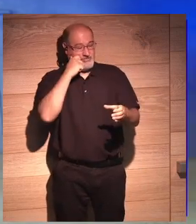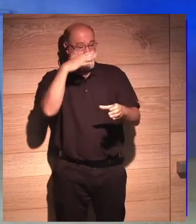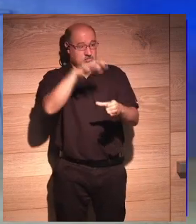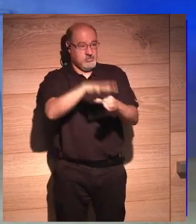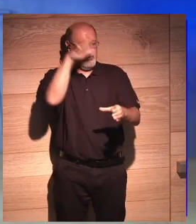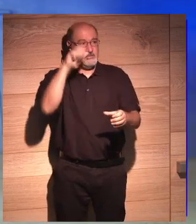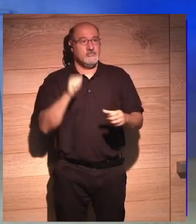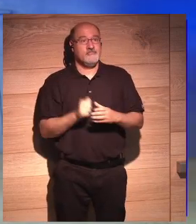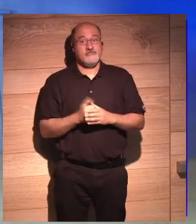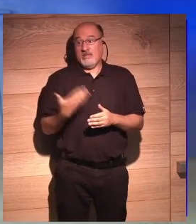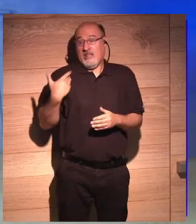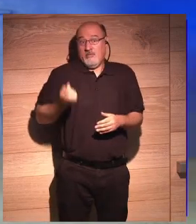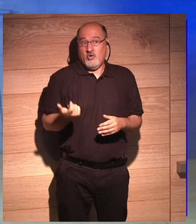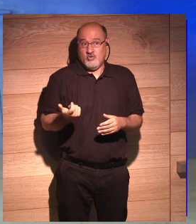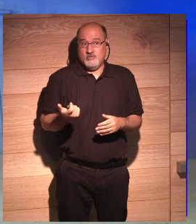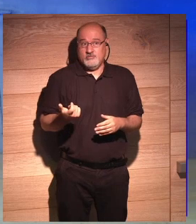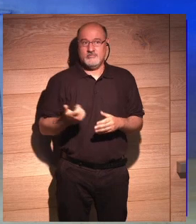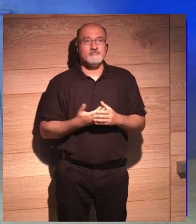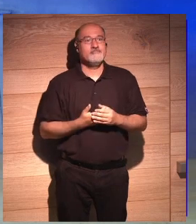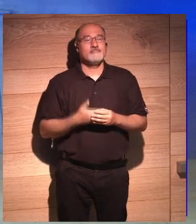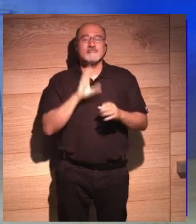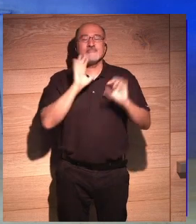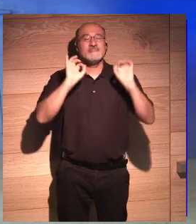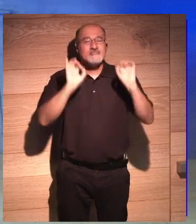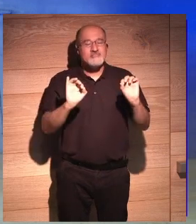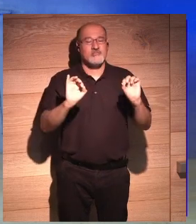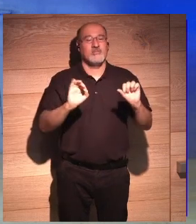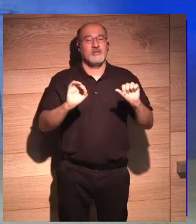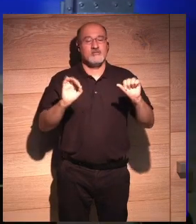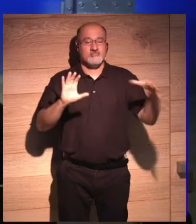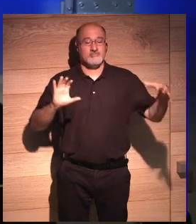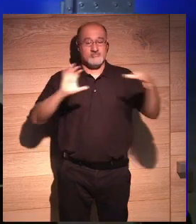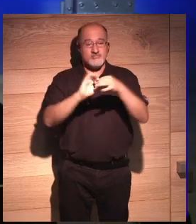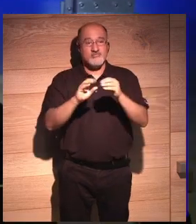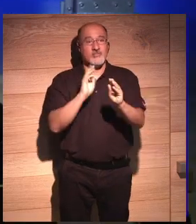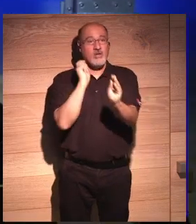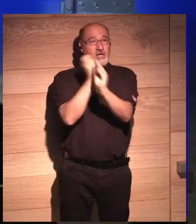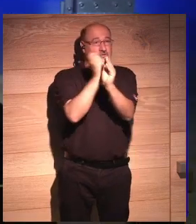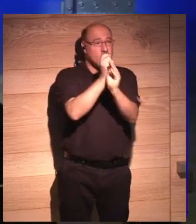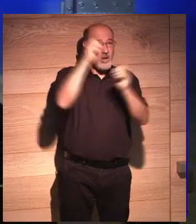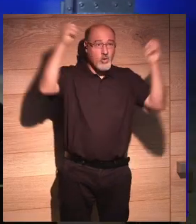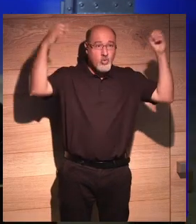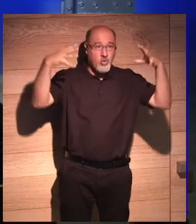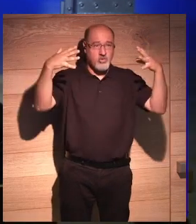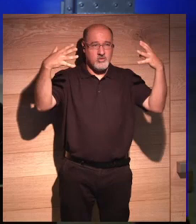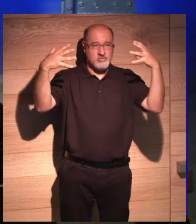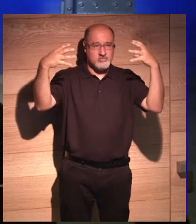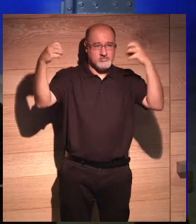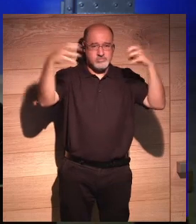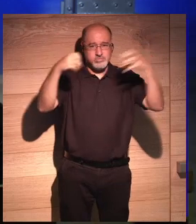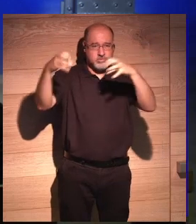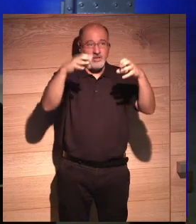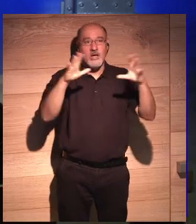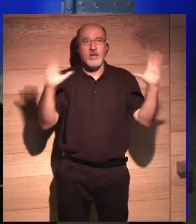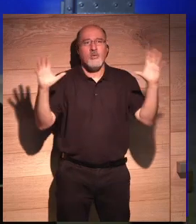We recently, in terms of sculpting with light, we recently made this. I don't know if we can turn these lights down just a little